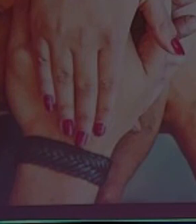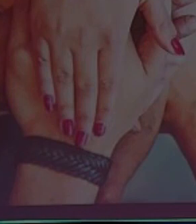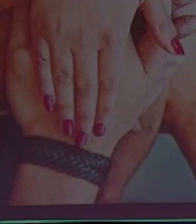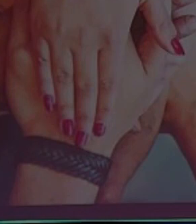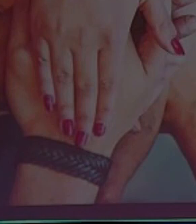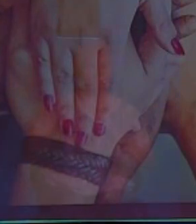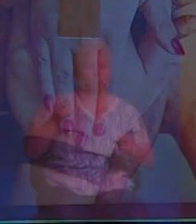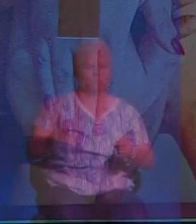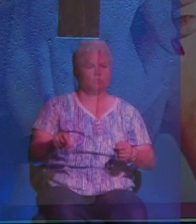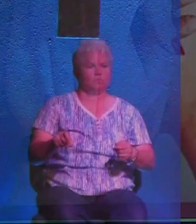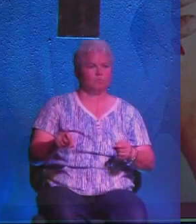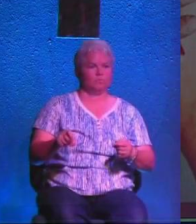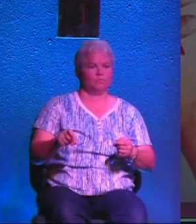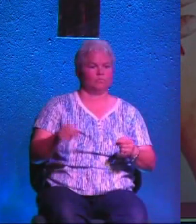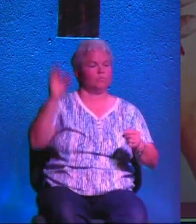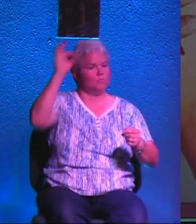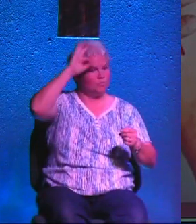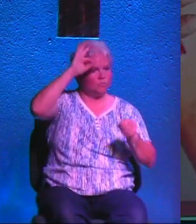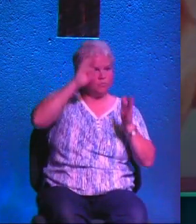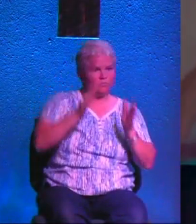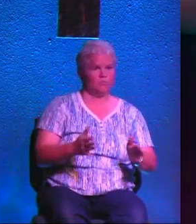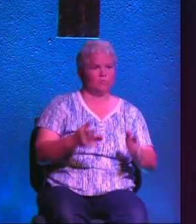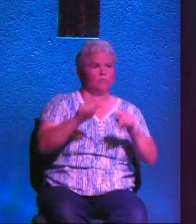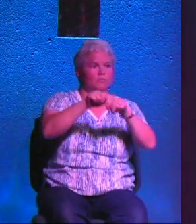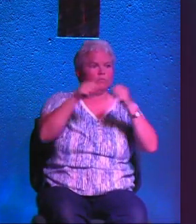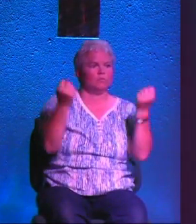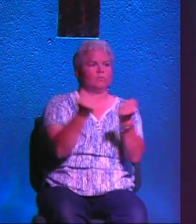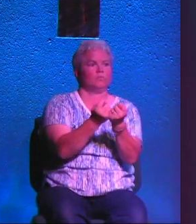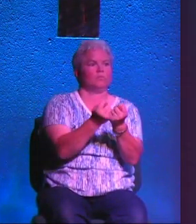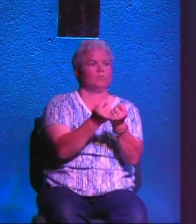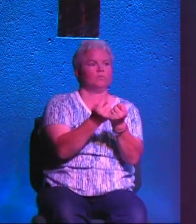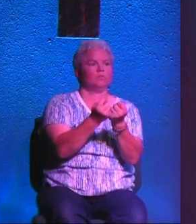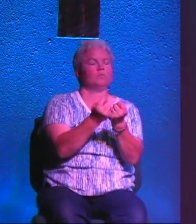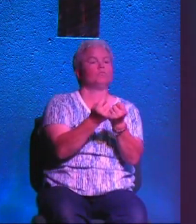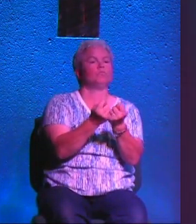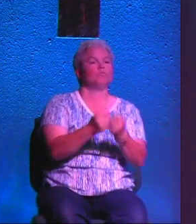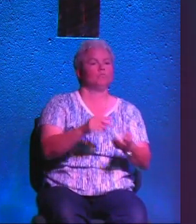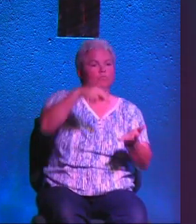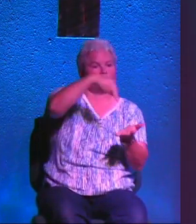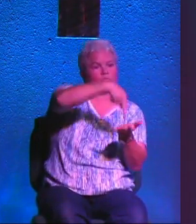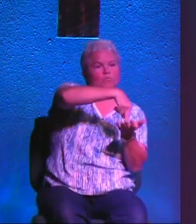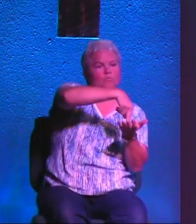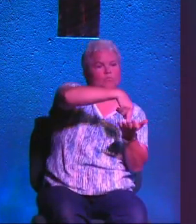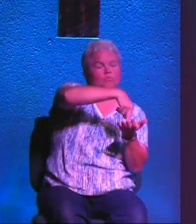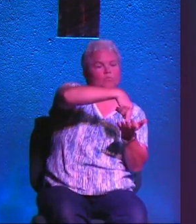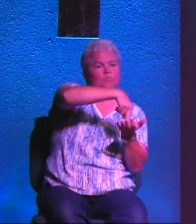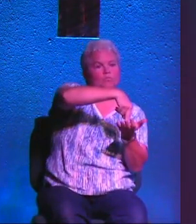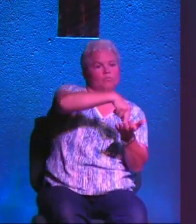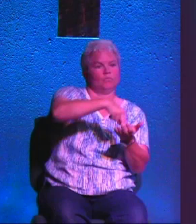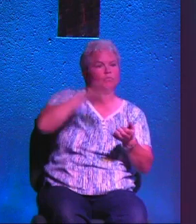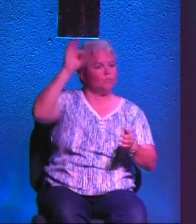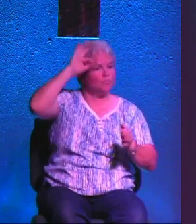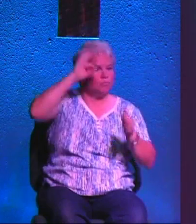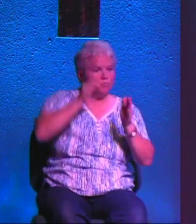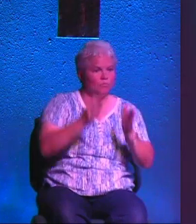the pastoral care team stand up real quick, just so you know who's who. So, come on,